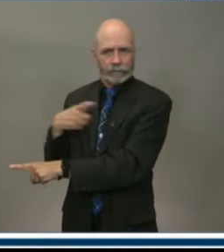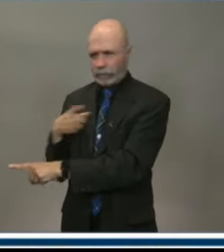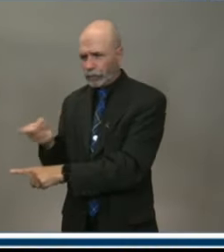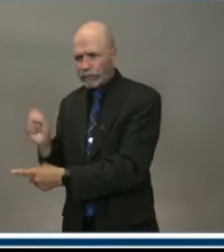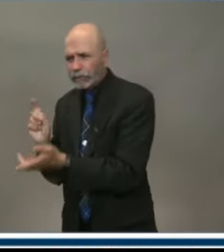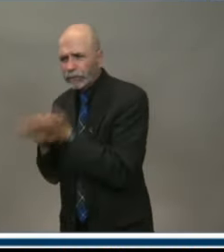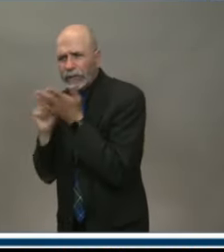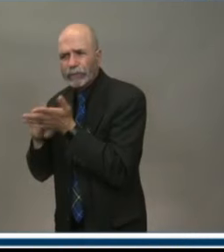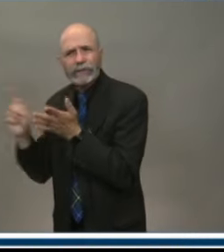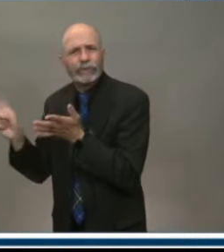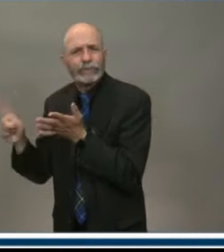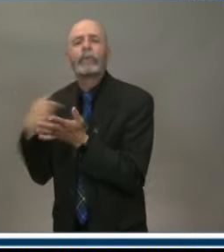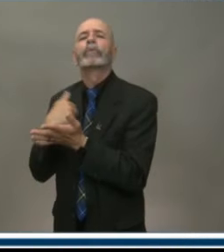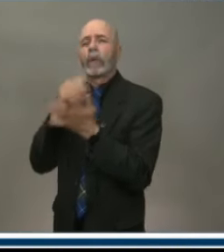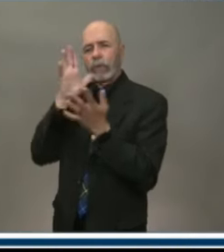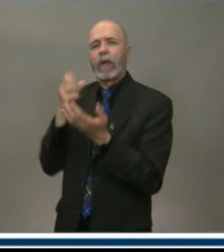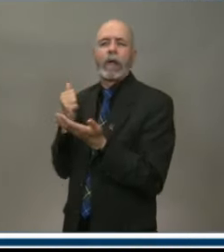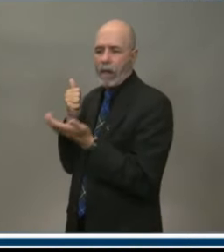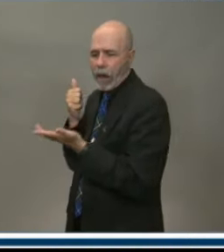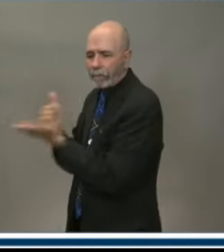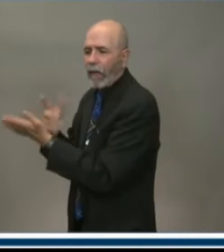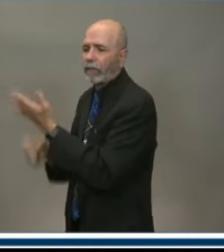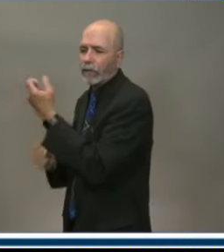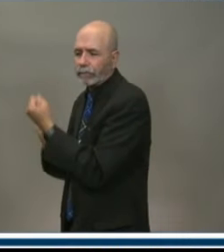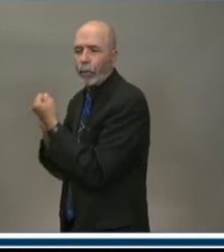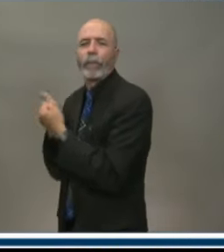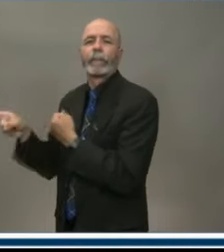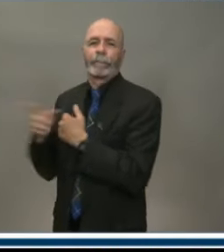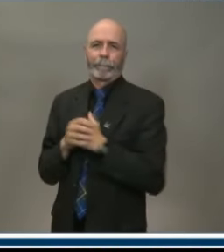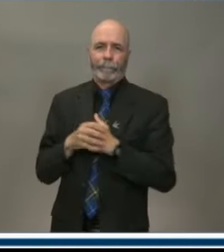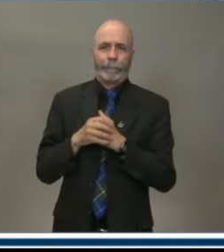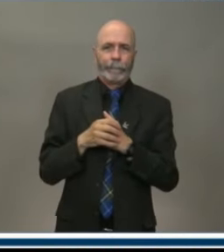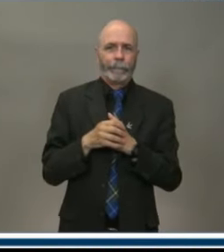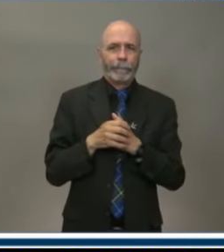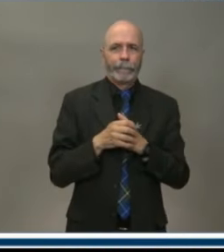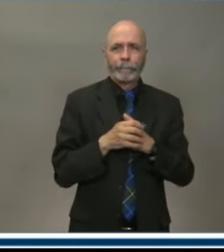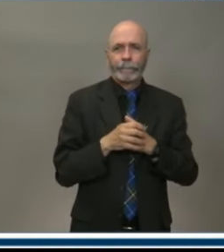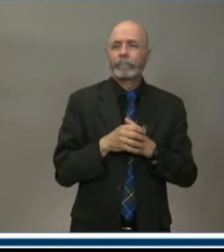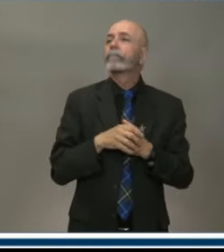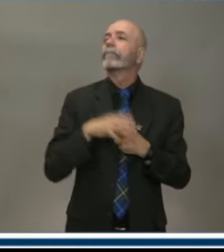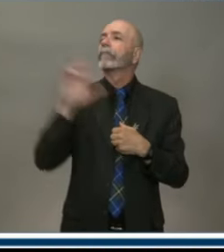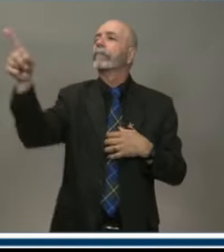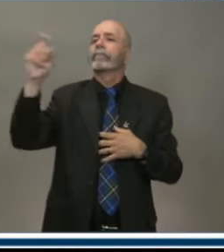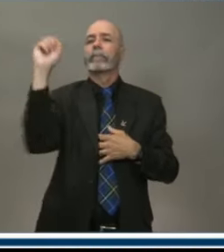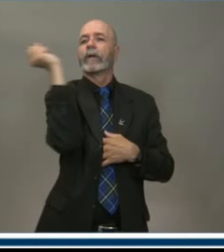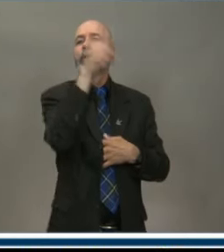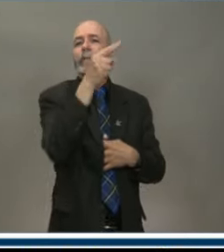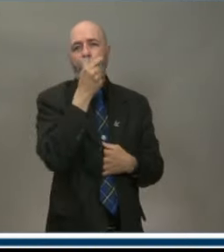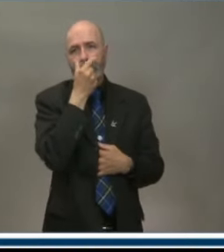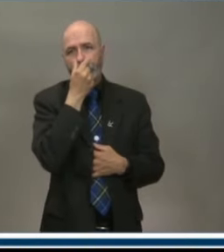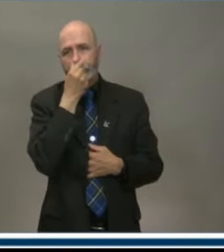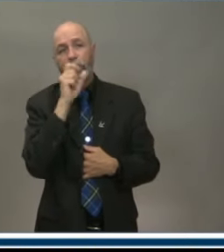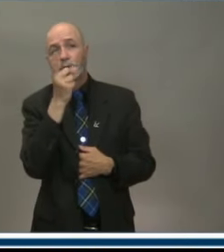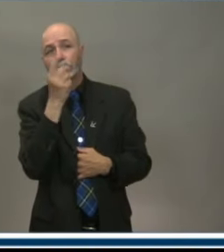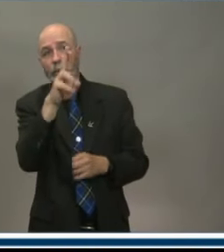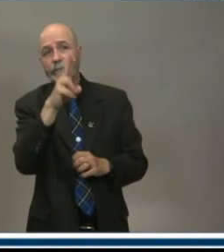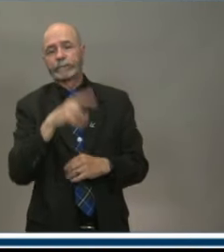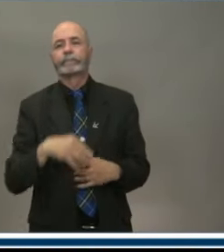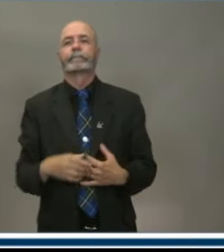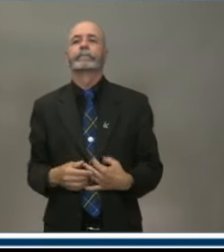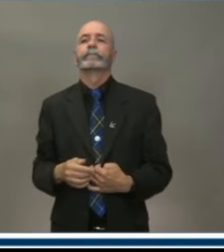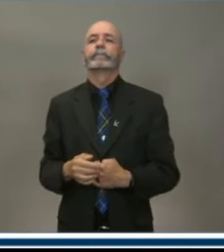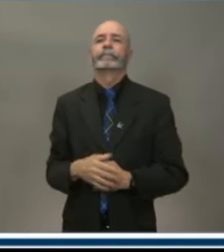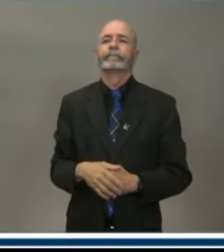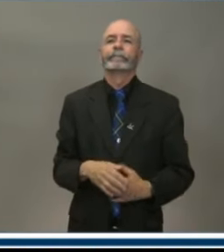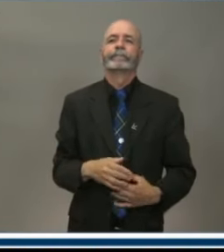them. Go ahead, Lindsay, with your follow-up. Thank you. And for Dr. Strang, I understand widespread testing and contact